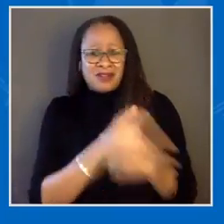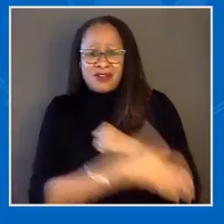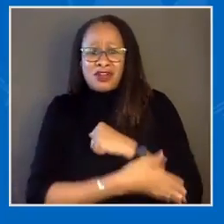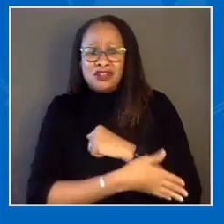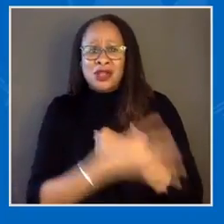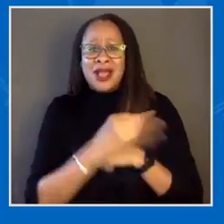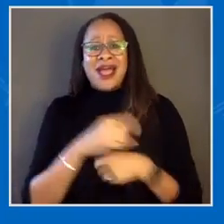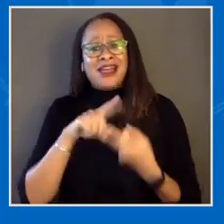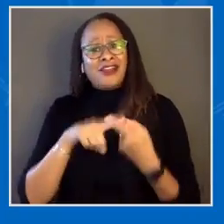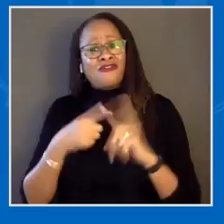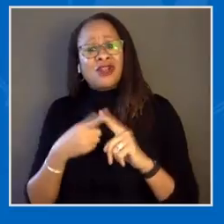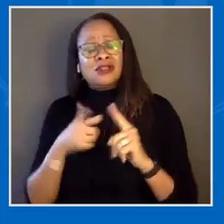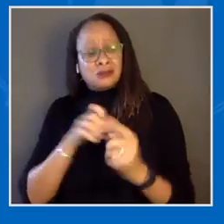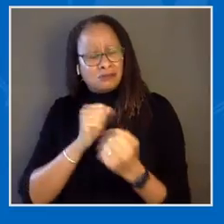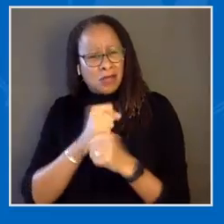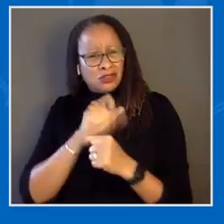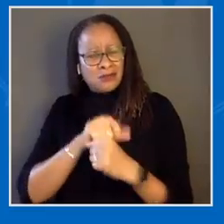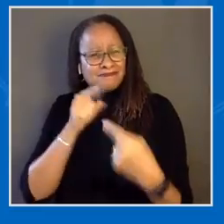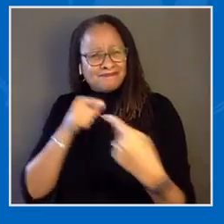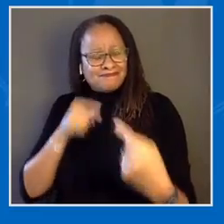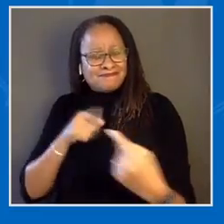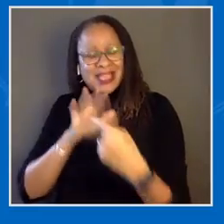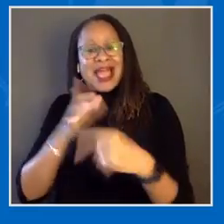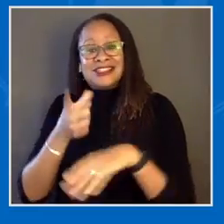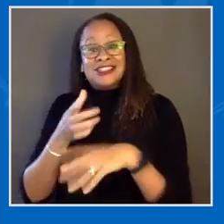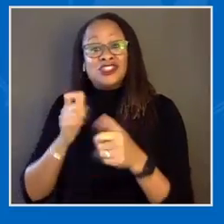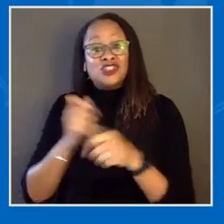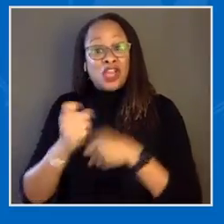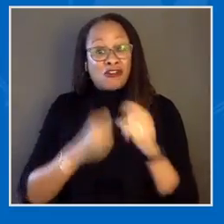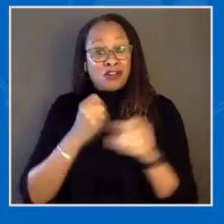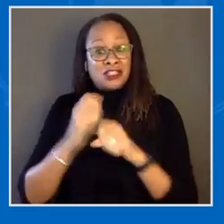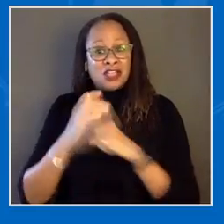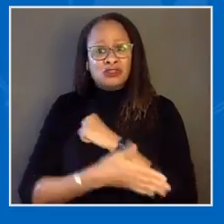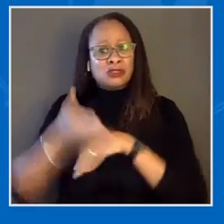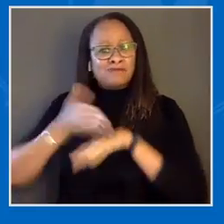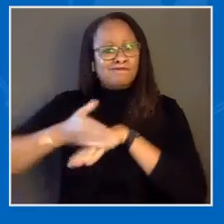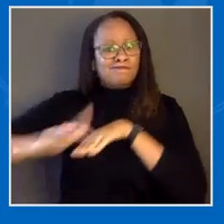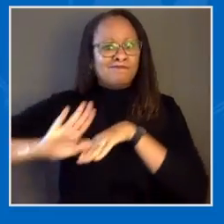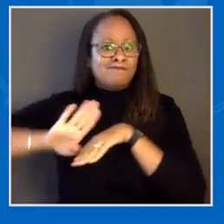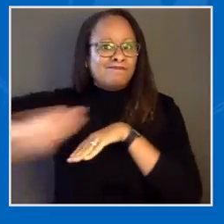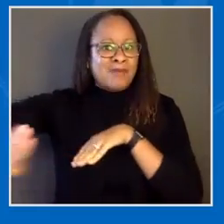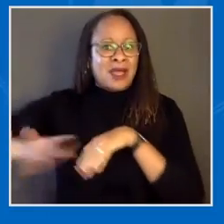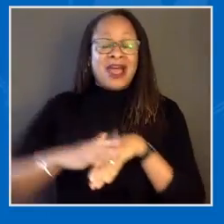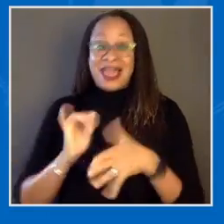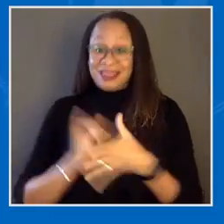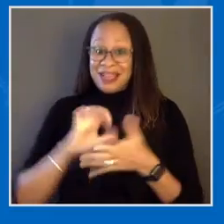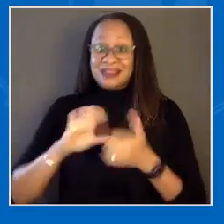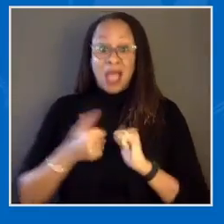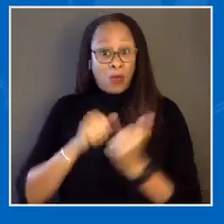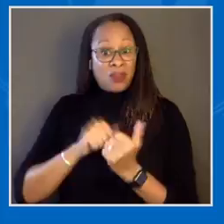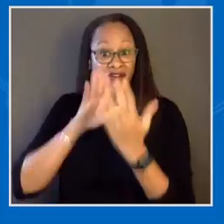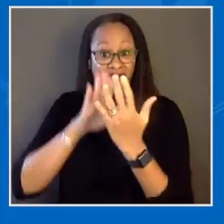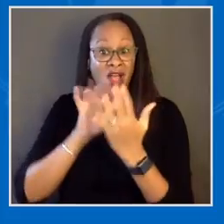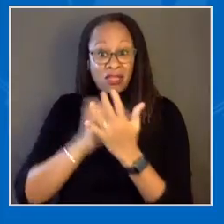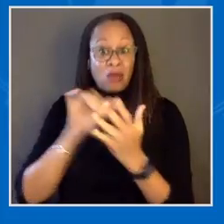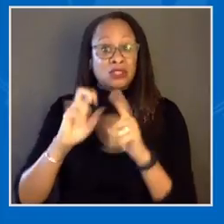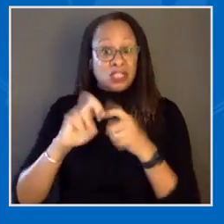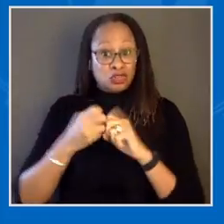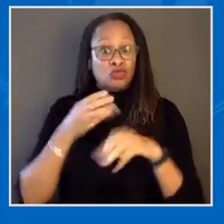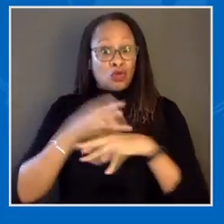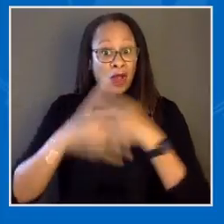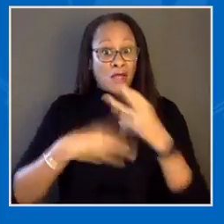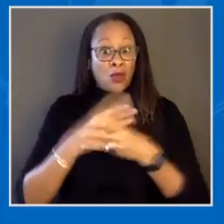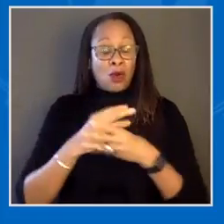check and terrorists at bay. And that's how we counter terrorism and extremism, control this